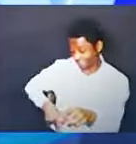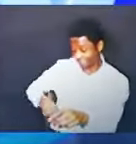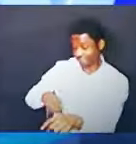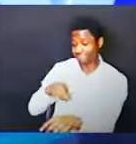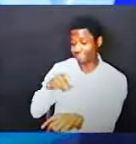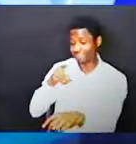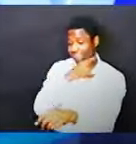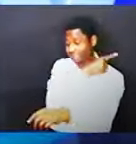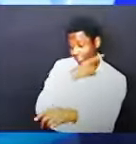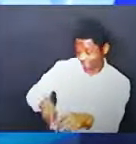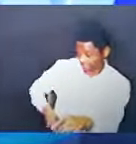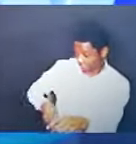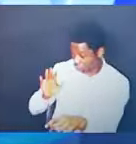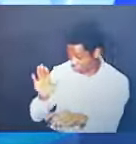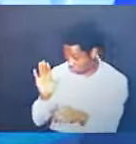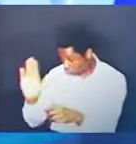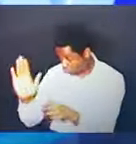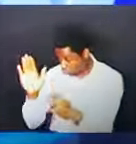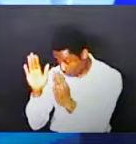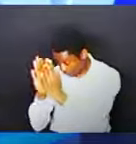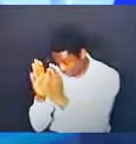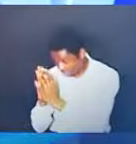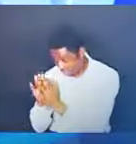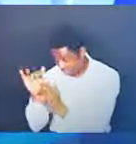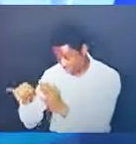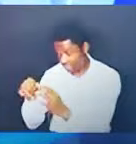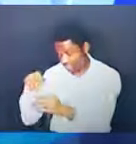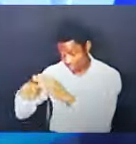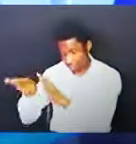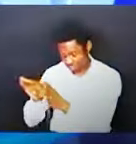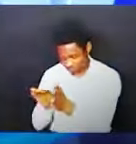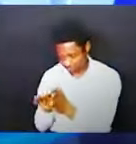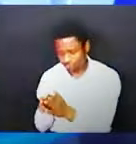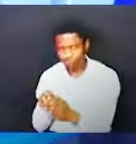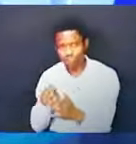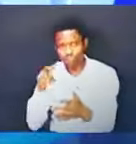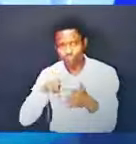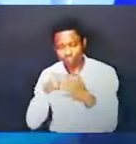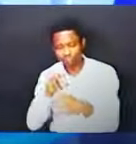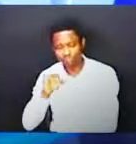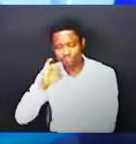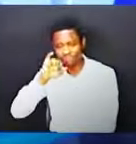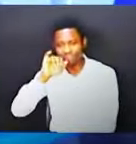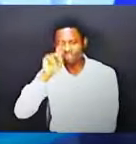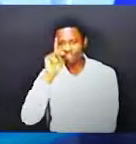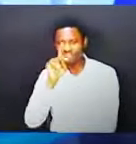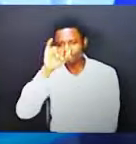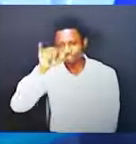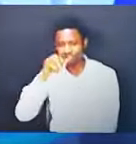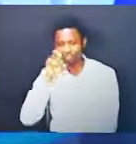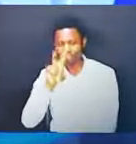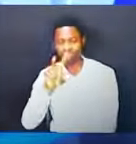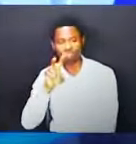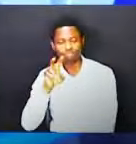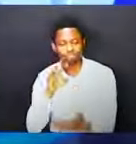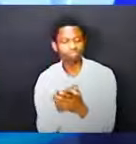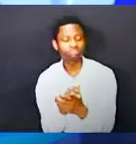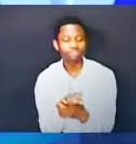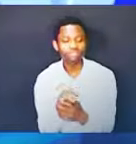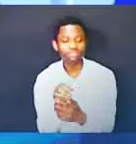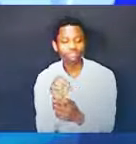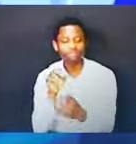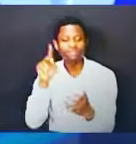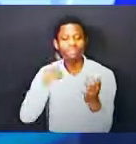wo bo no senior David empire etie. Now, let's take it from the King James. Wo me enhwe chironi mu 10 times Psalm 19